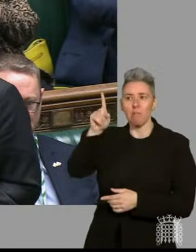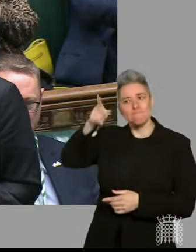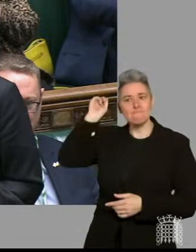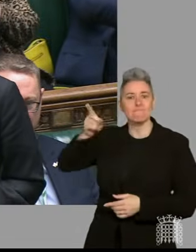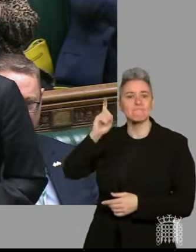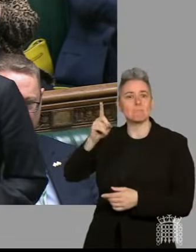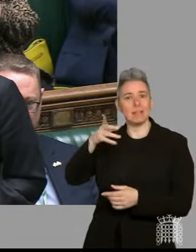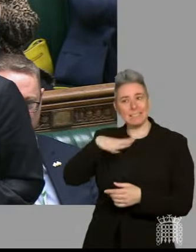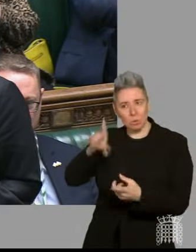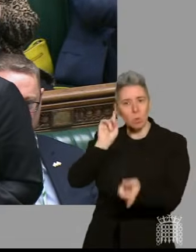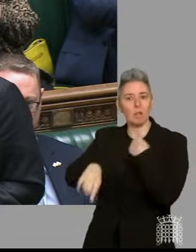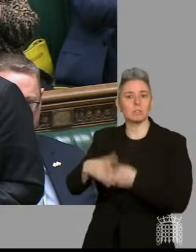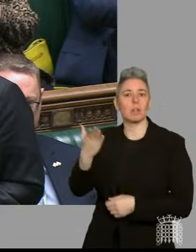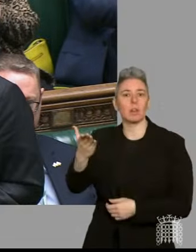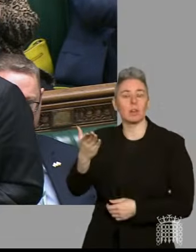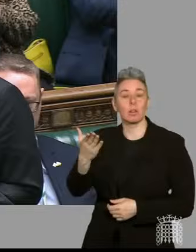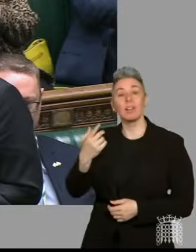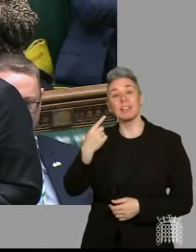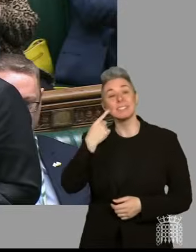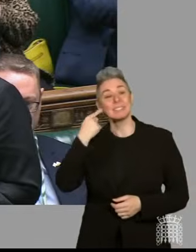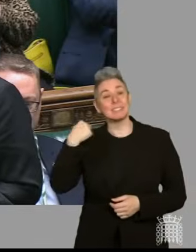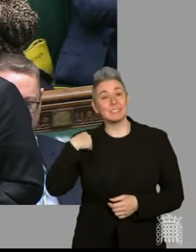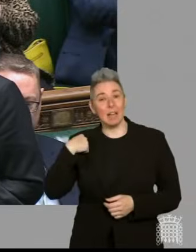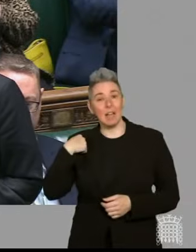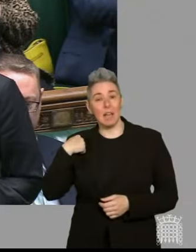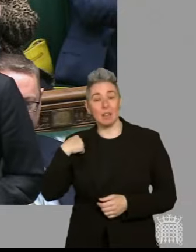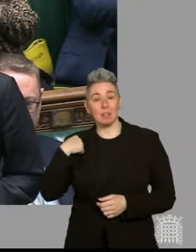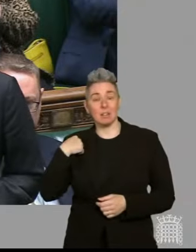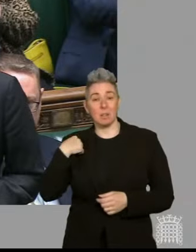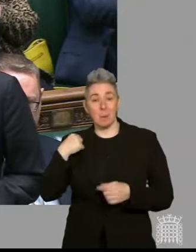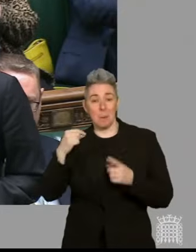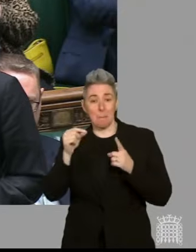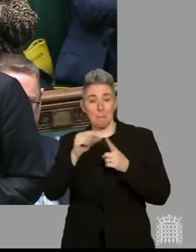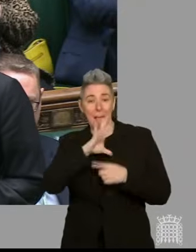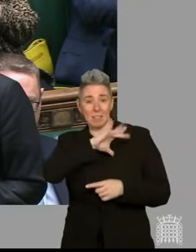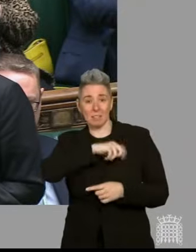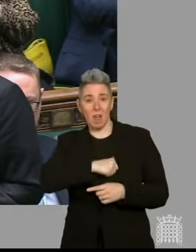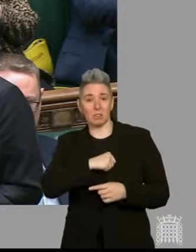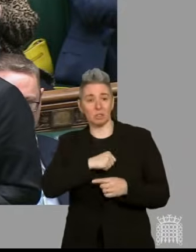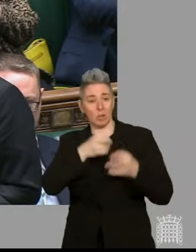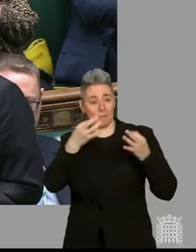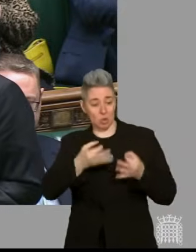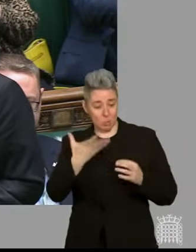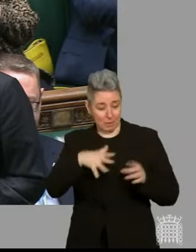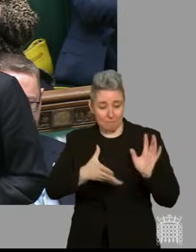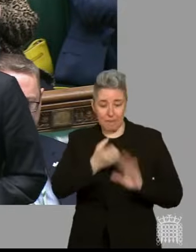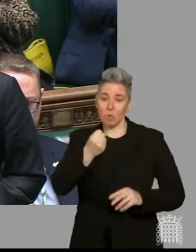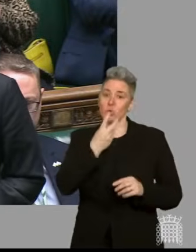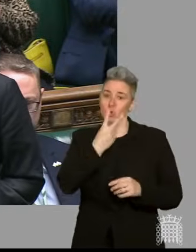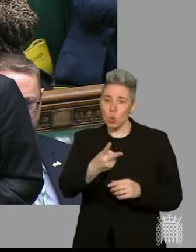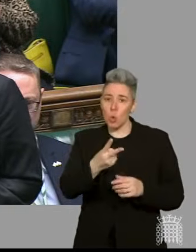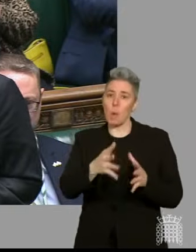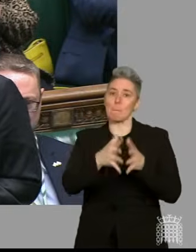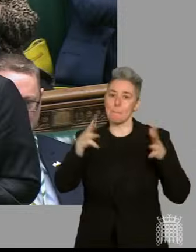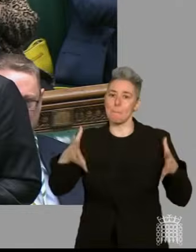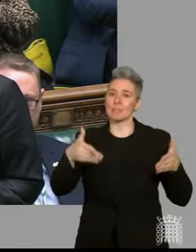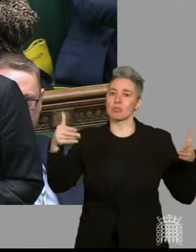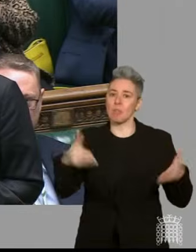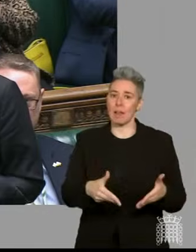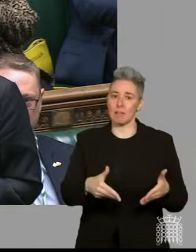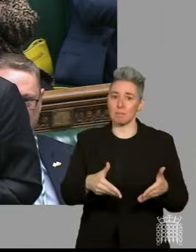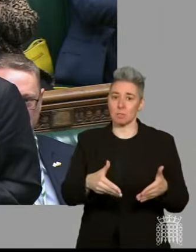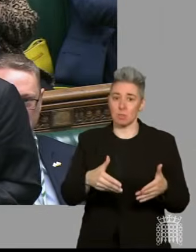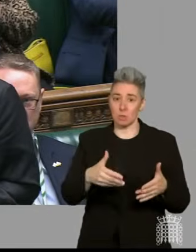uncovered 2 mass graves outside the bombed hospitals in Gaza. These graves